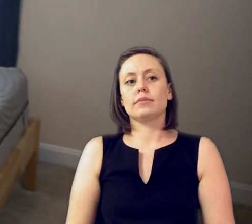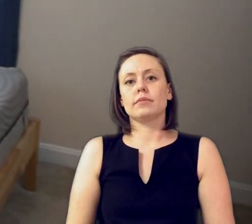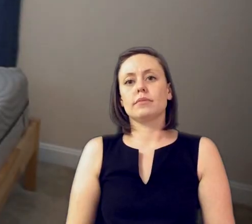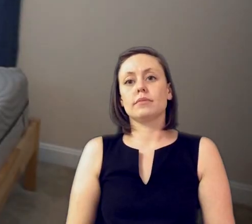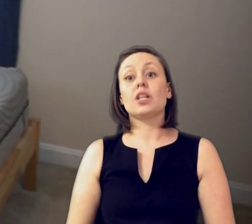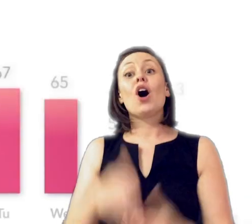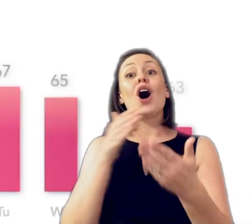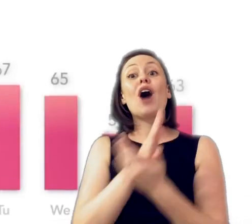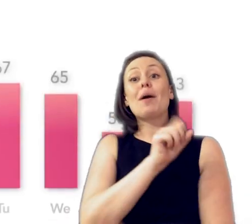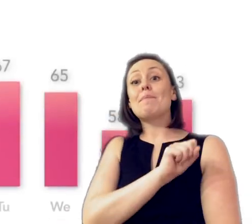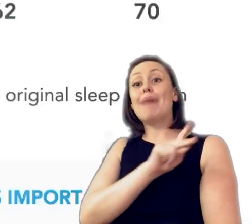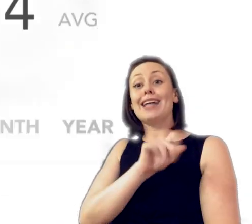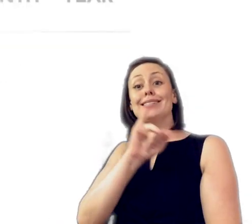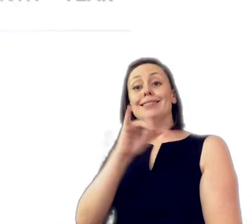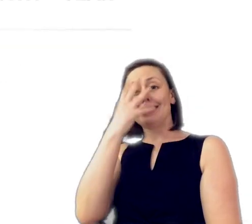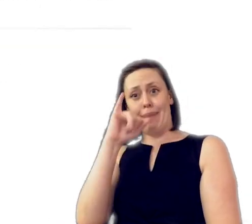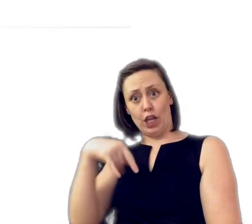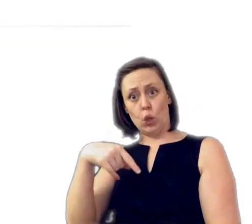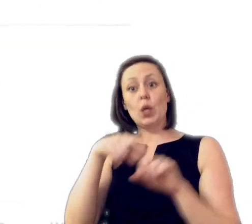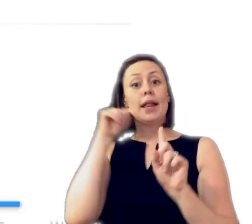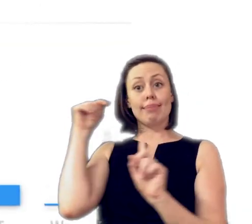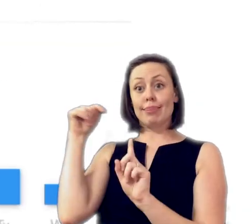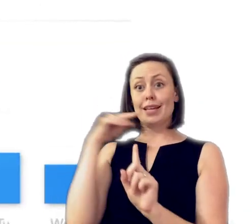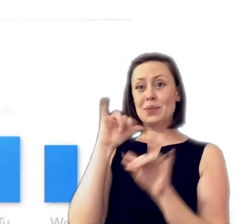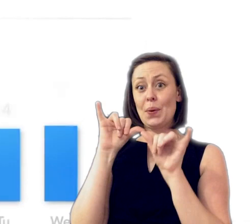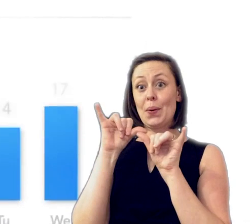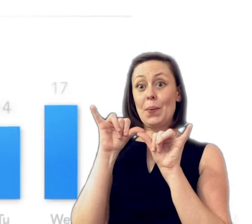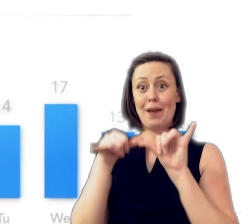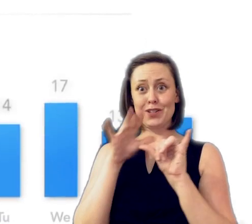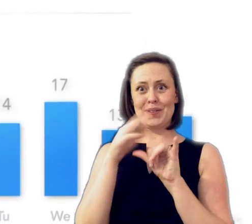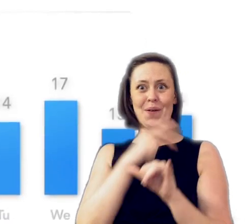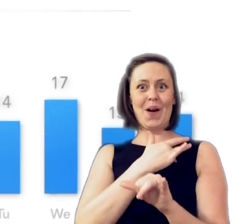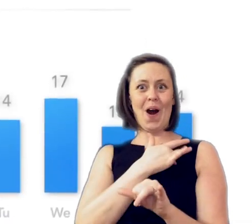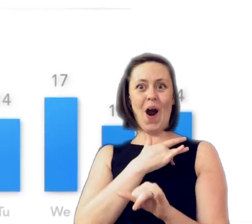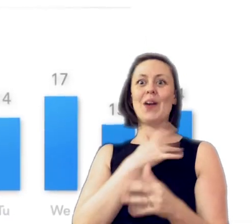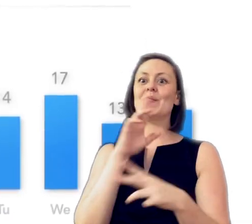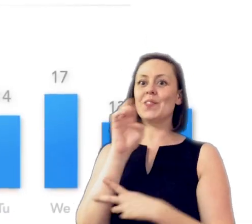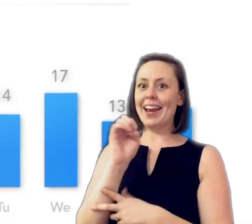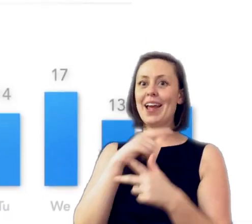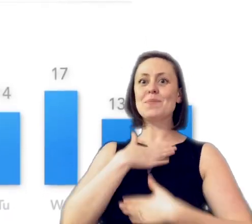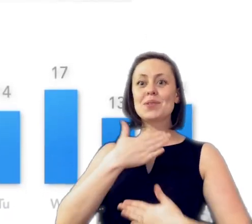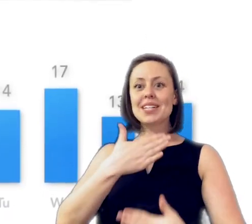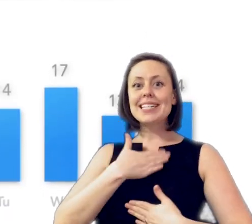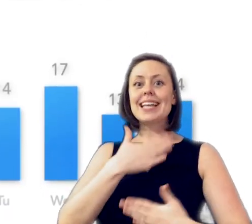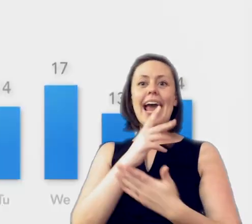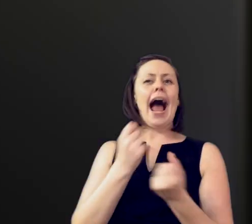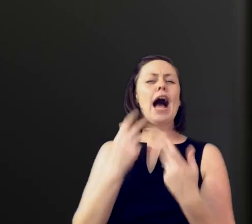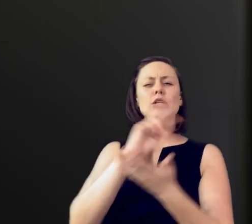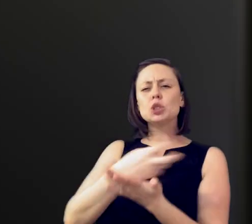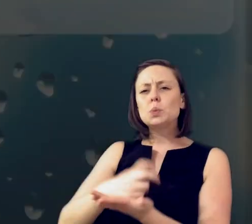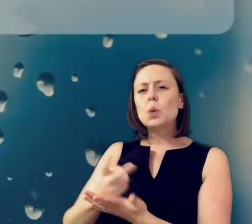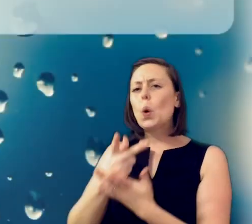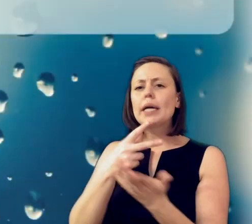Alright, back to Sleep IQ. Sleep IQ will measure your heart rate, your breathing, and how much you toss and turn or get out of bed at